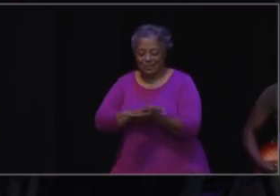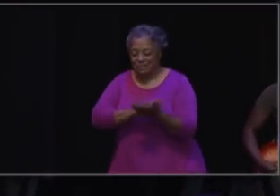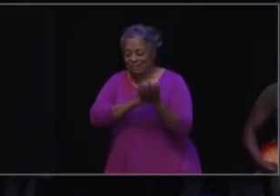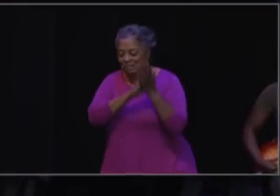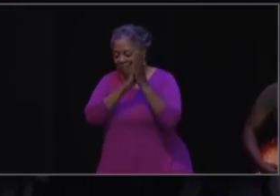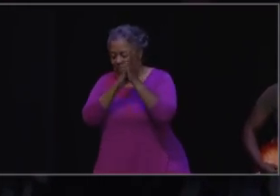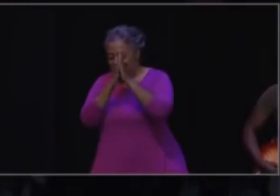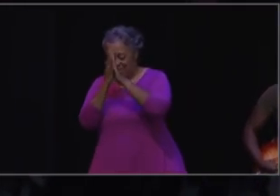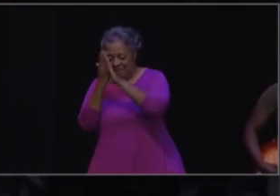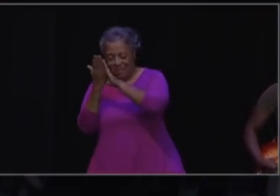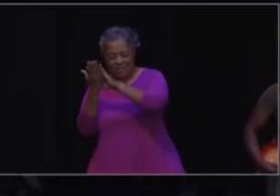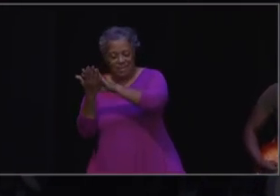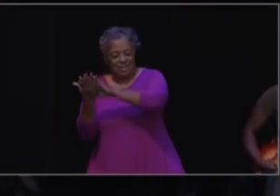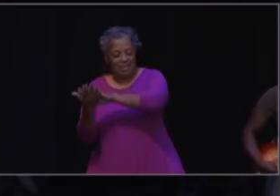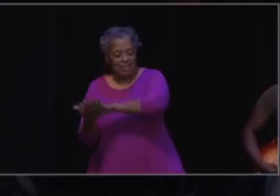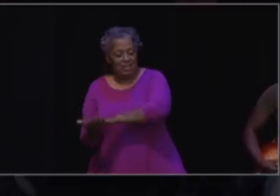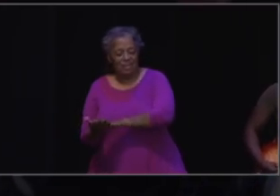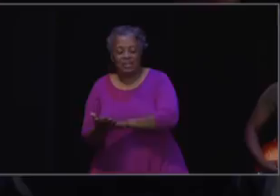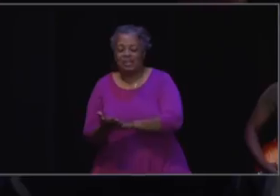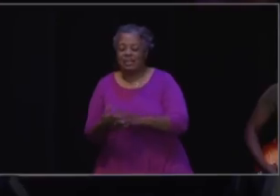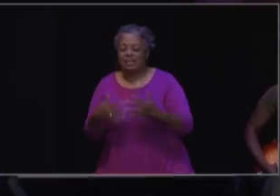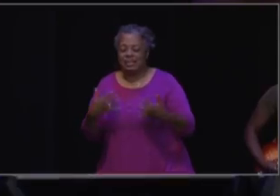turns ugly,